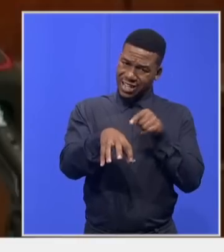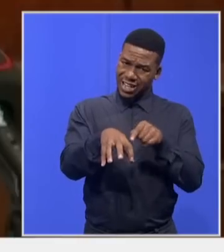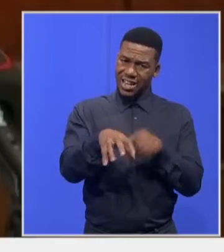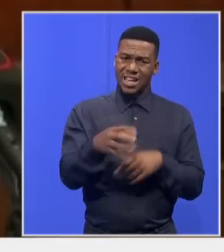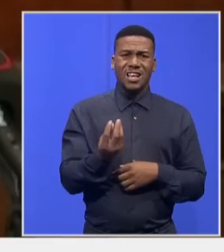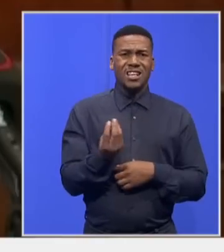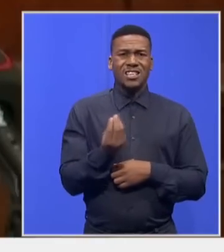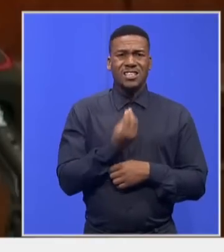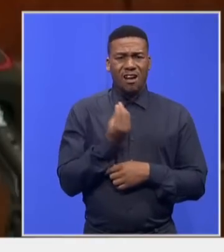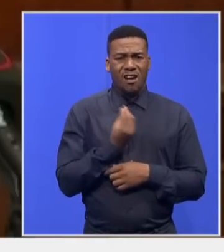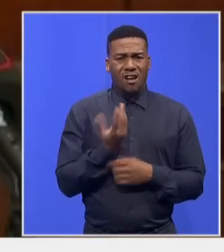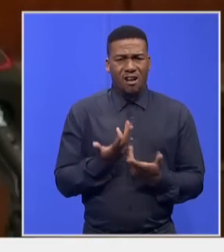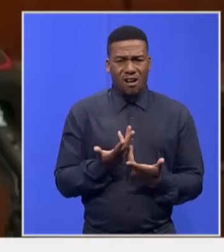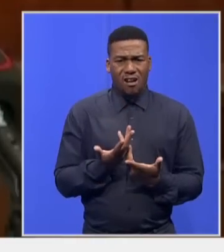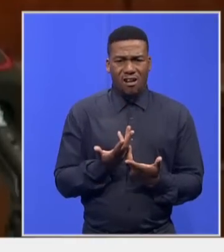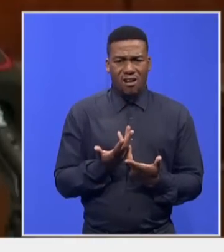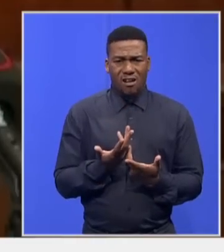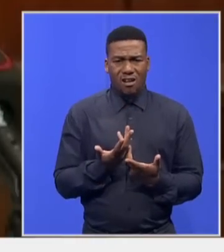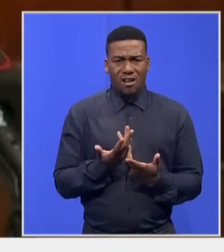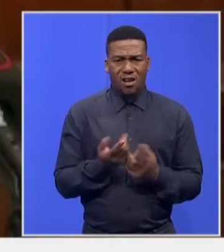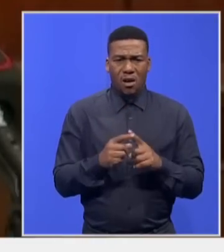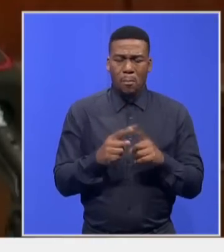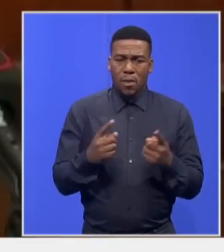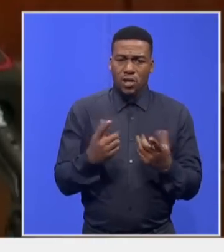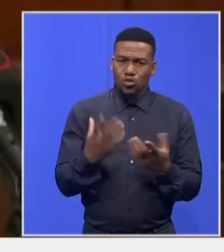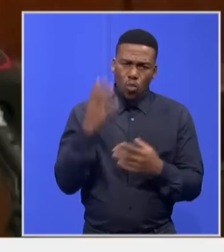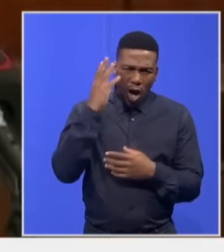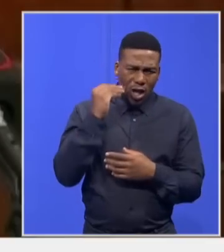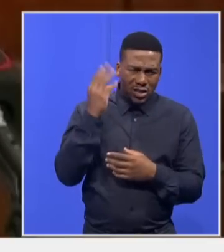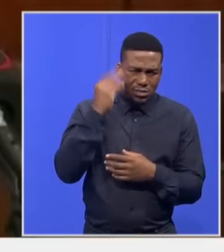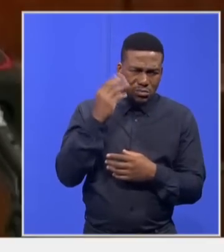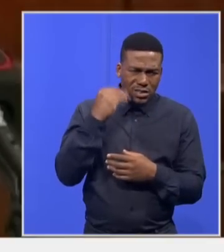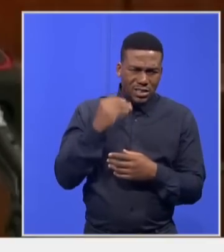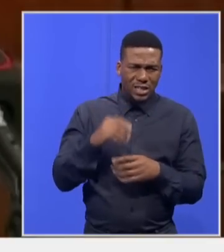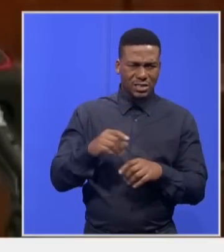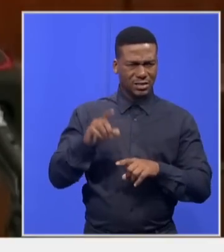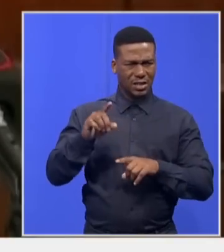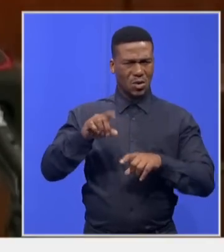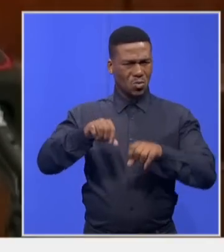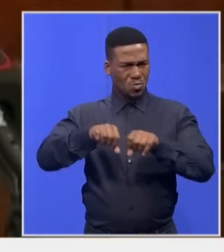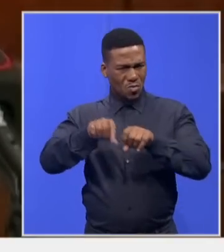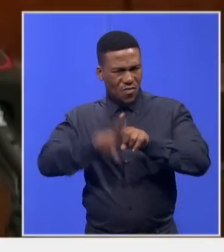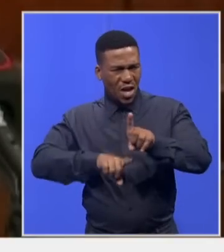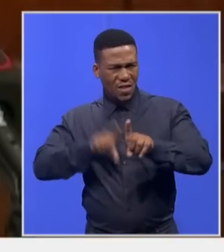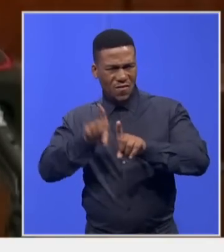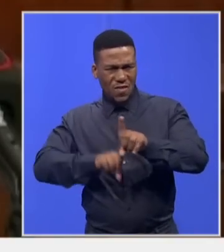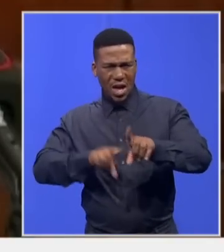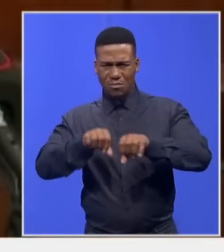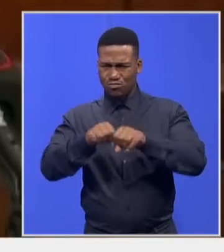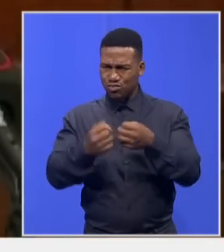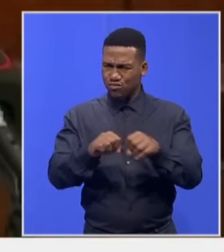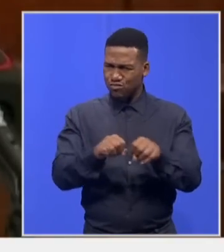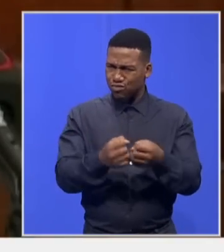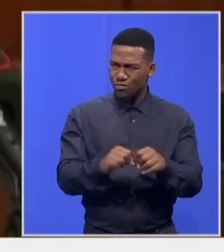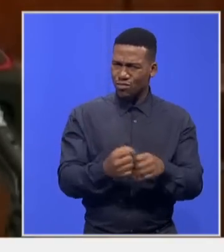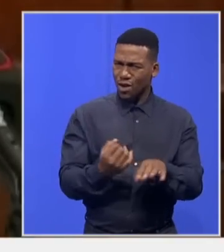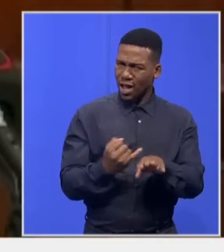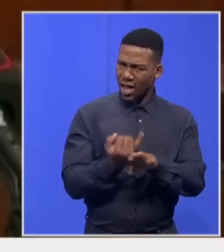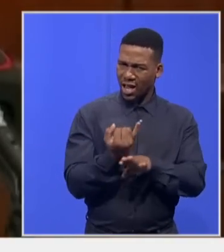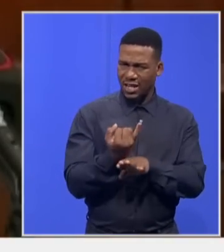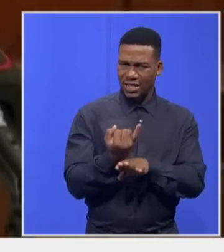unplanned capability load factor, essentially the failure rate of these units is sitting at